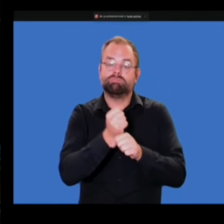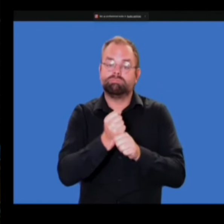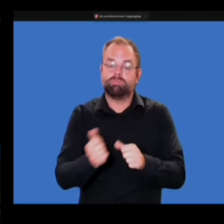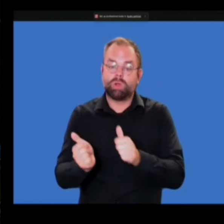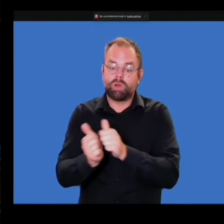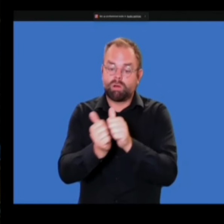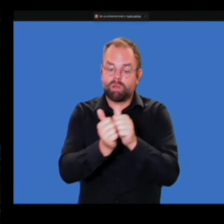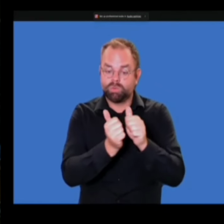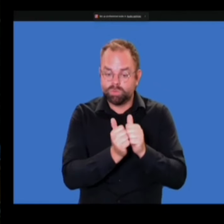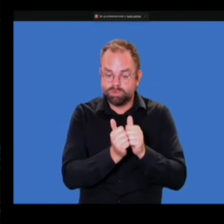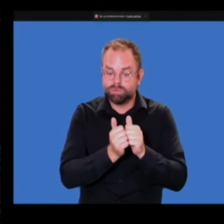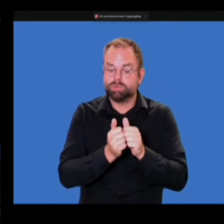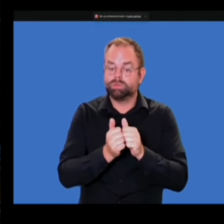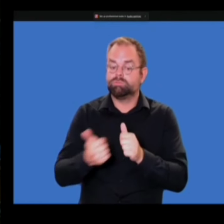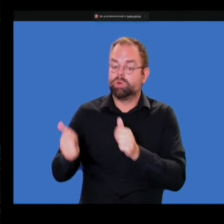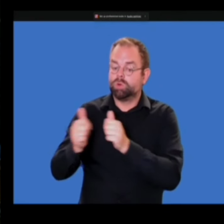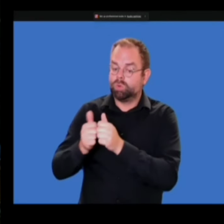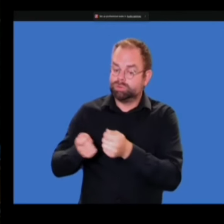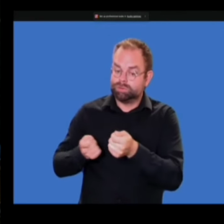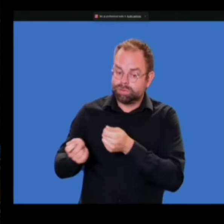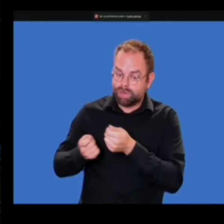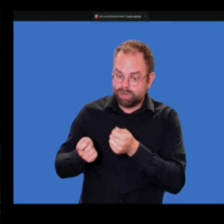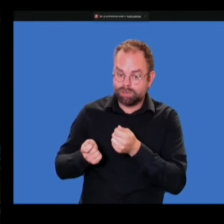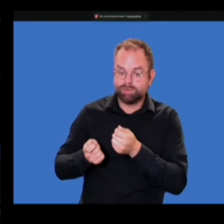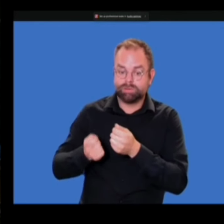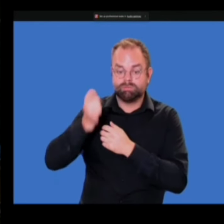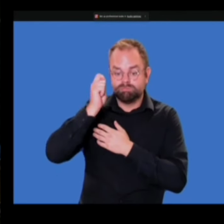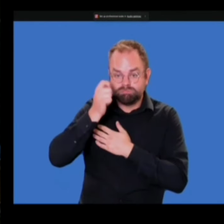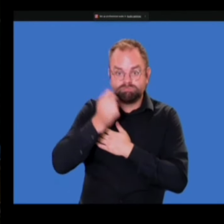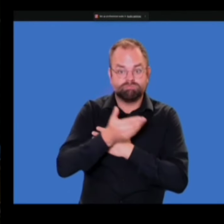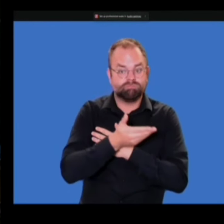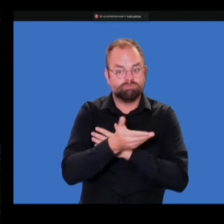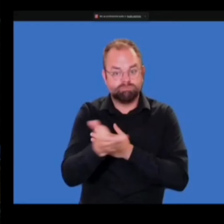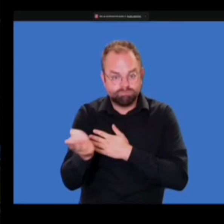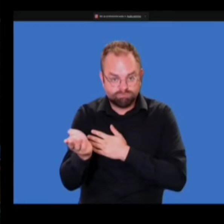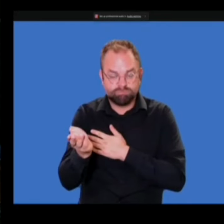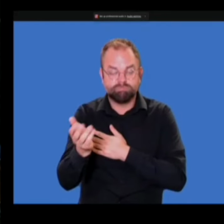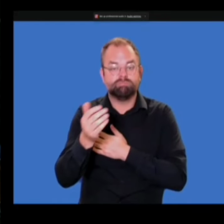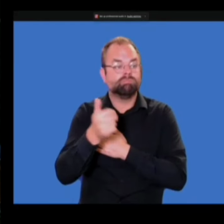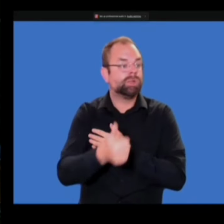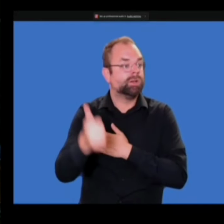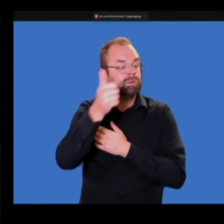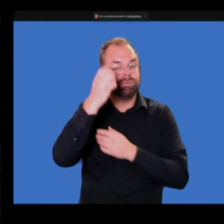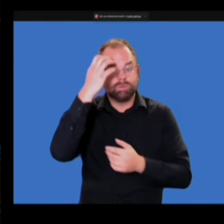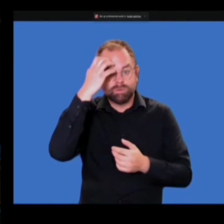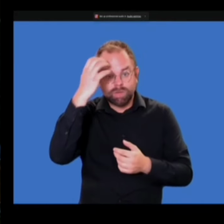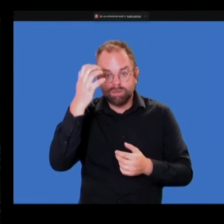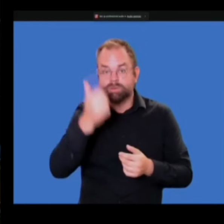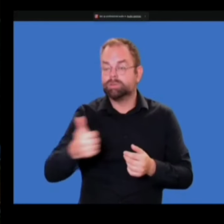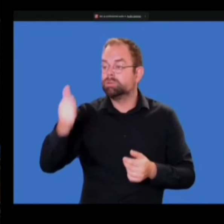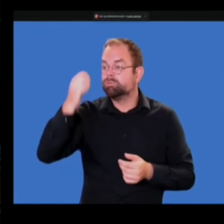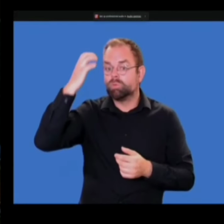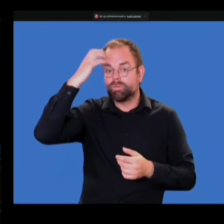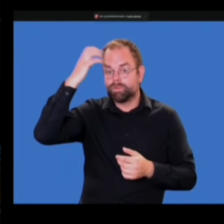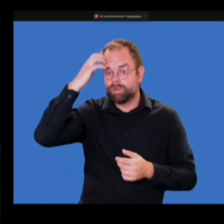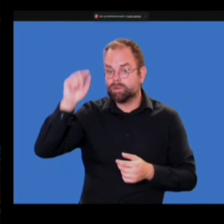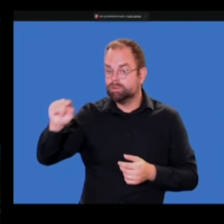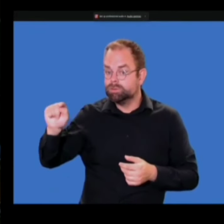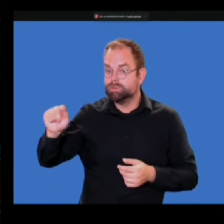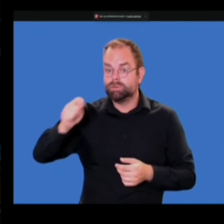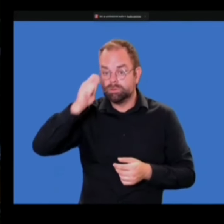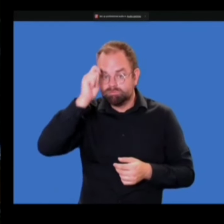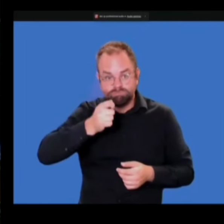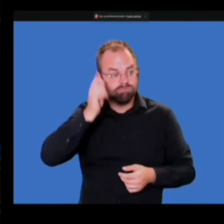distinguished ladies and gentlemen, it is an honor to co-chair this critical interactive dialogue on